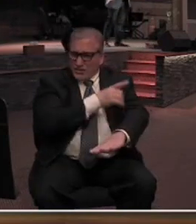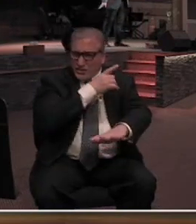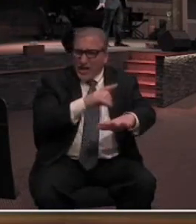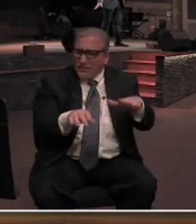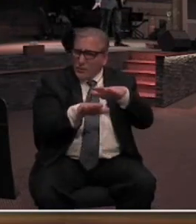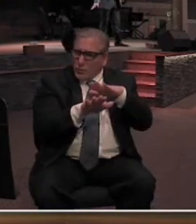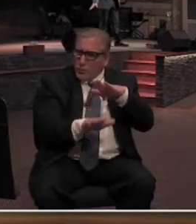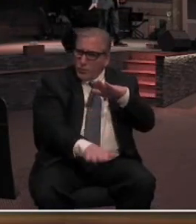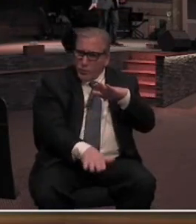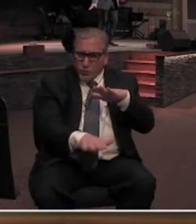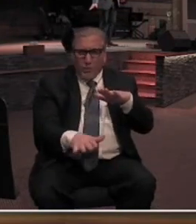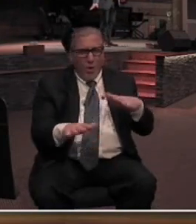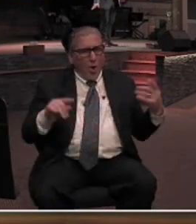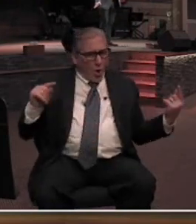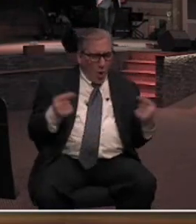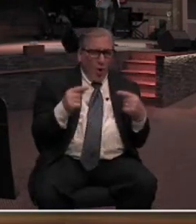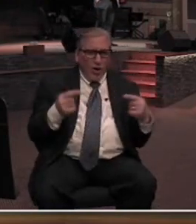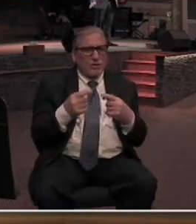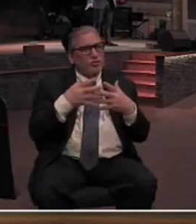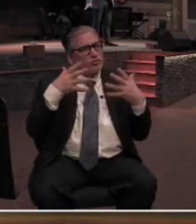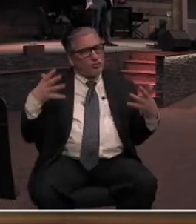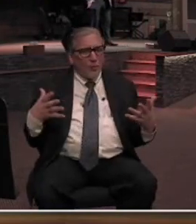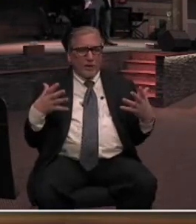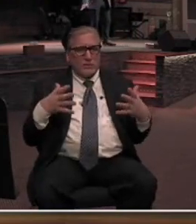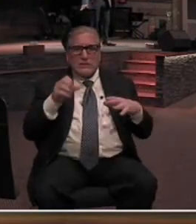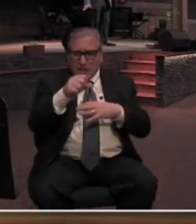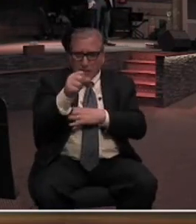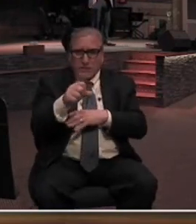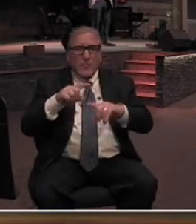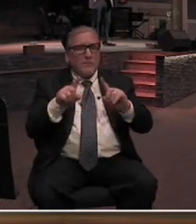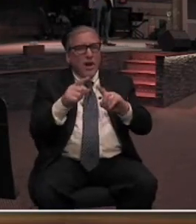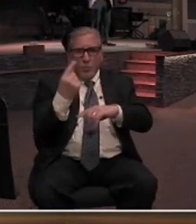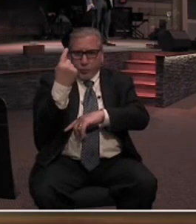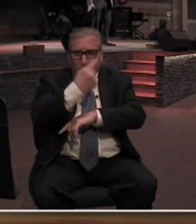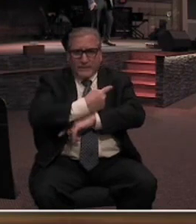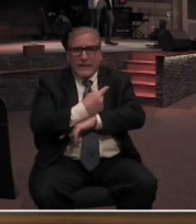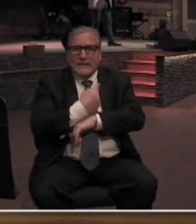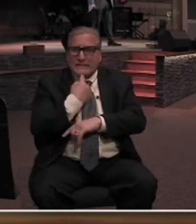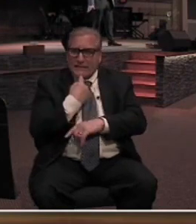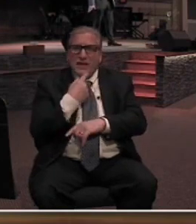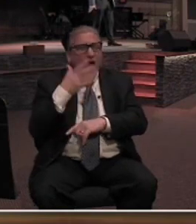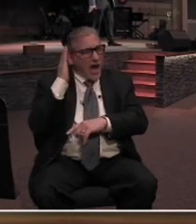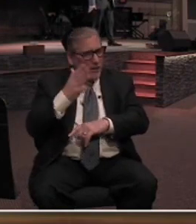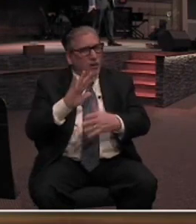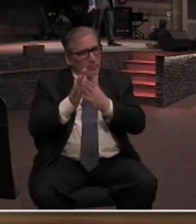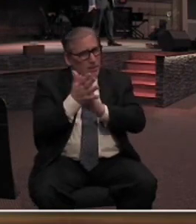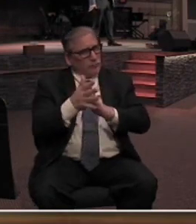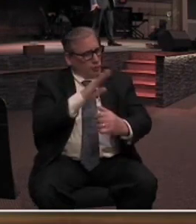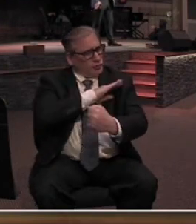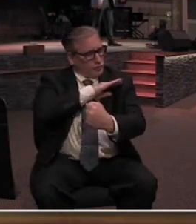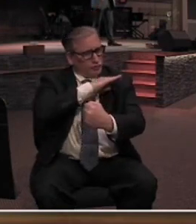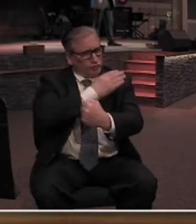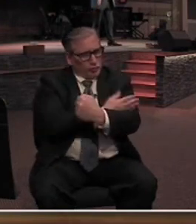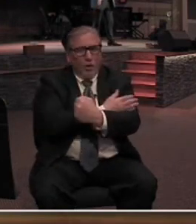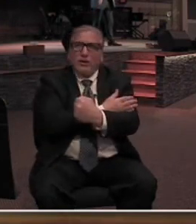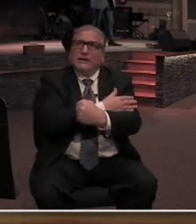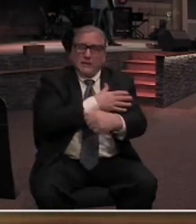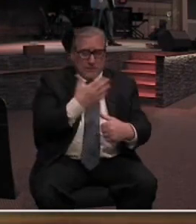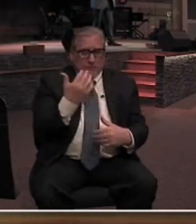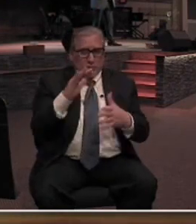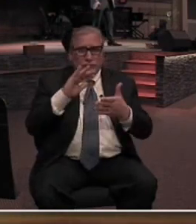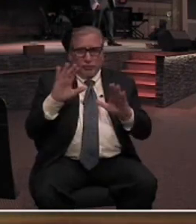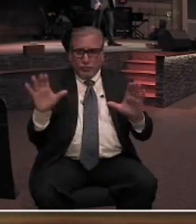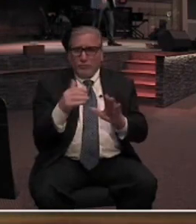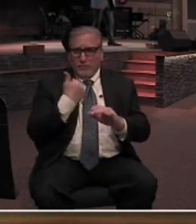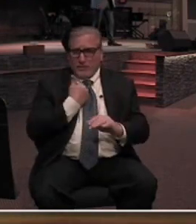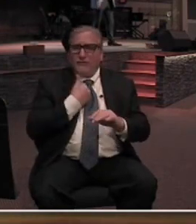how injured David was. But one day he said, I'm going to strengthen myself in the Lord. I don't care if